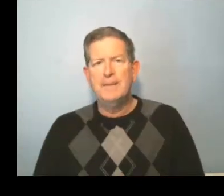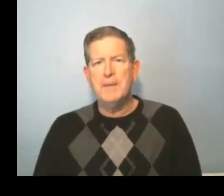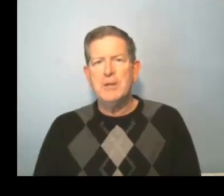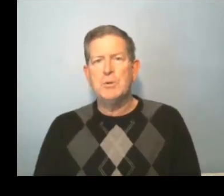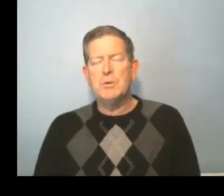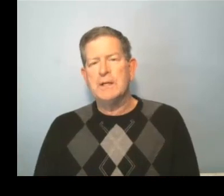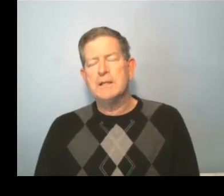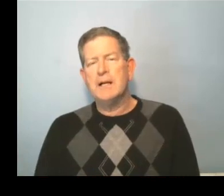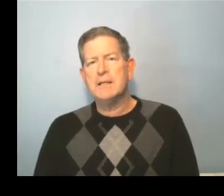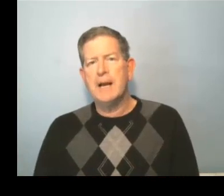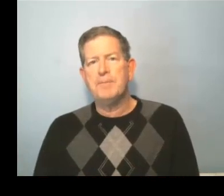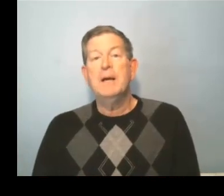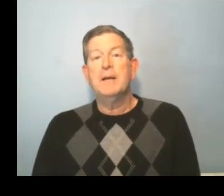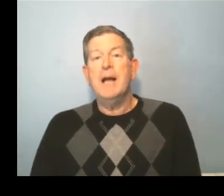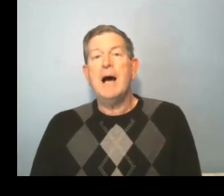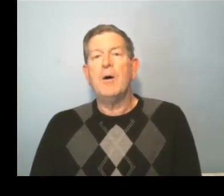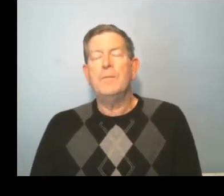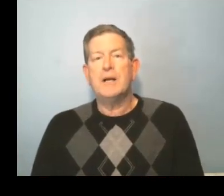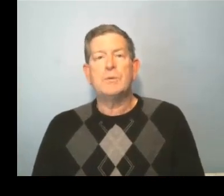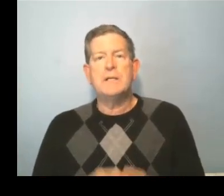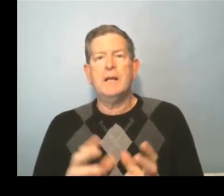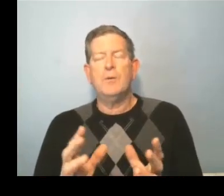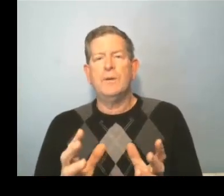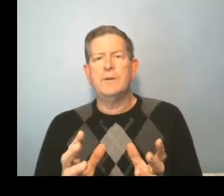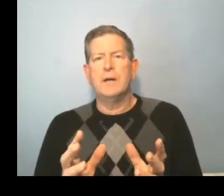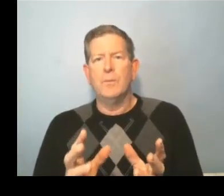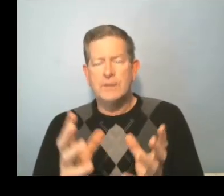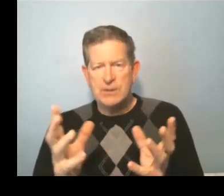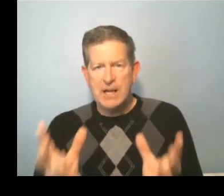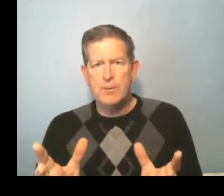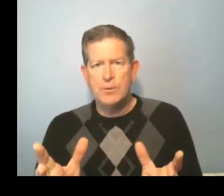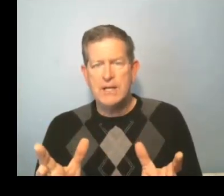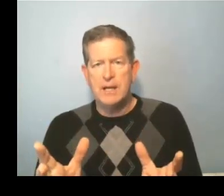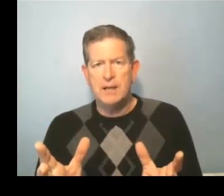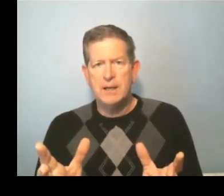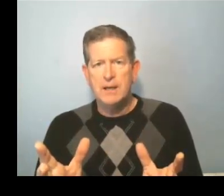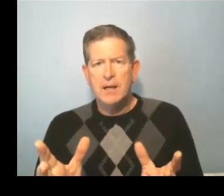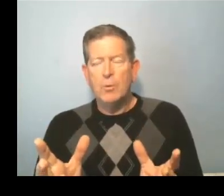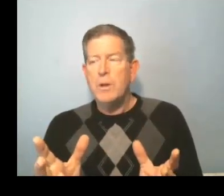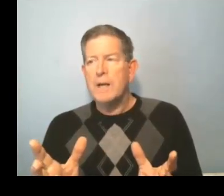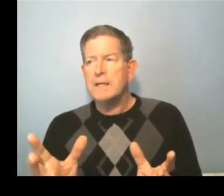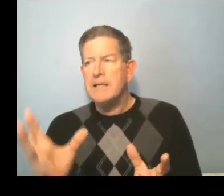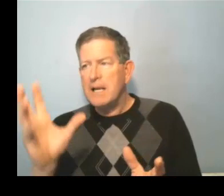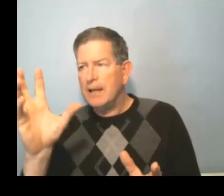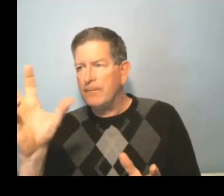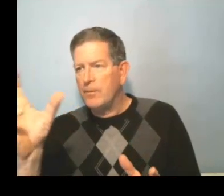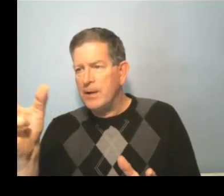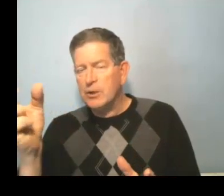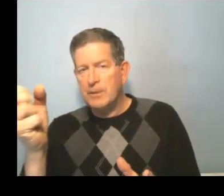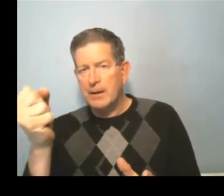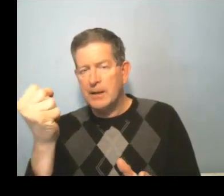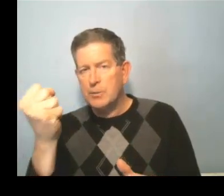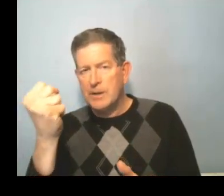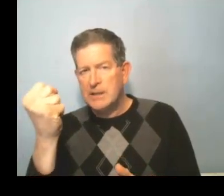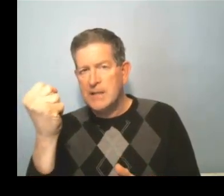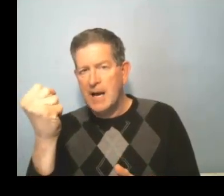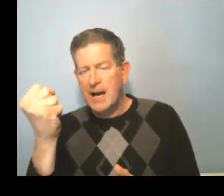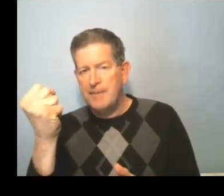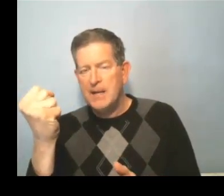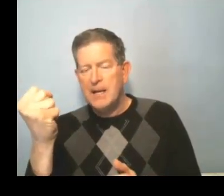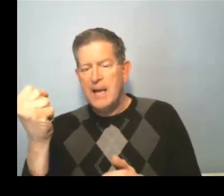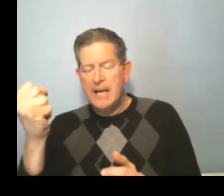whatever means you're using to tell time. Now, because we're dealing with one's daily routine, we want to take that information about